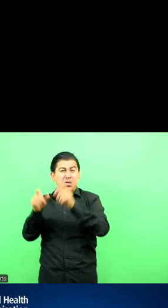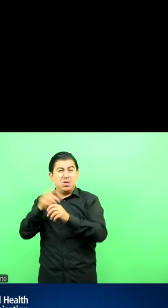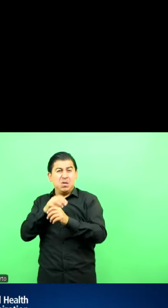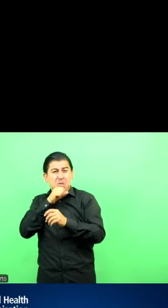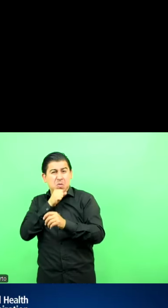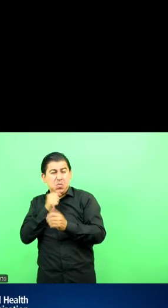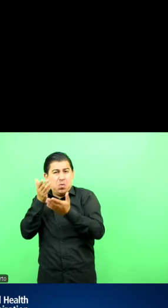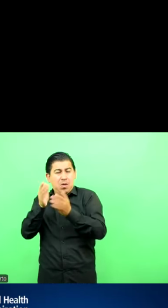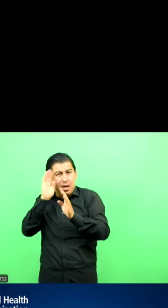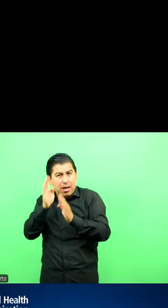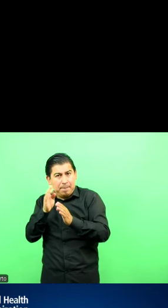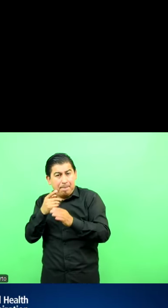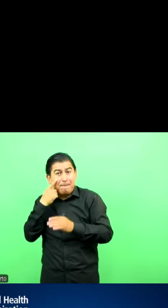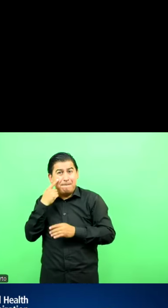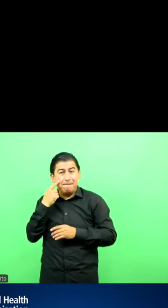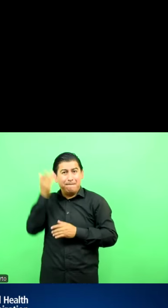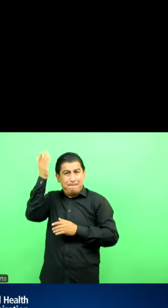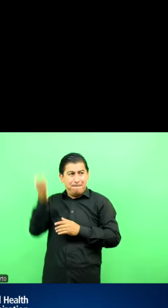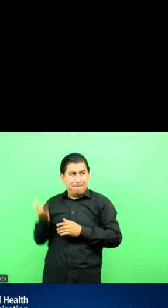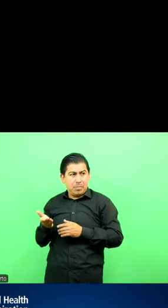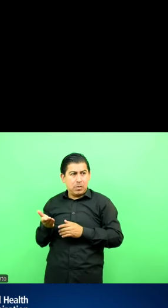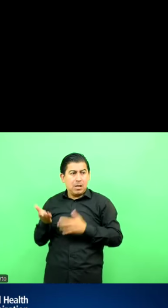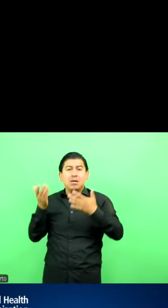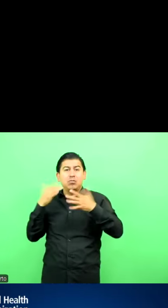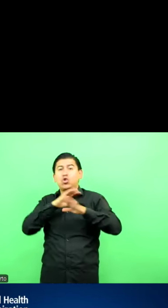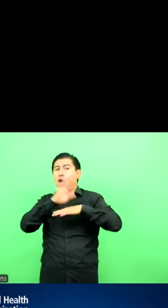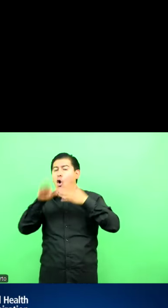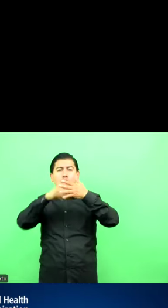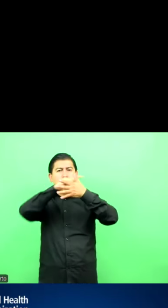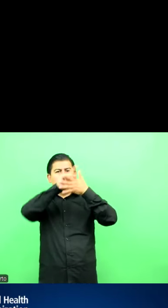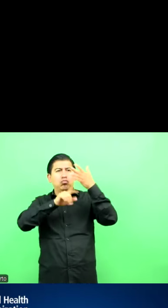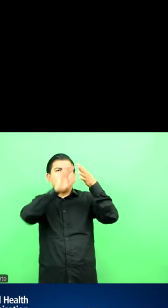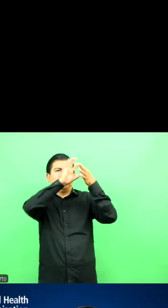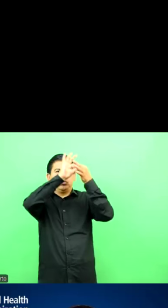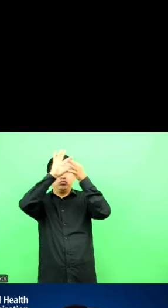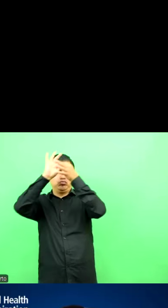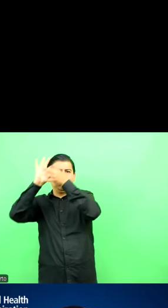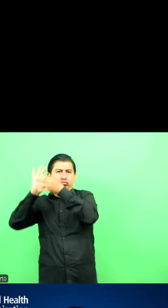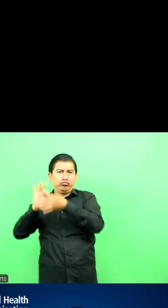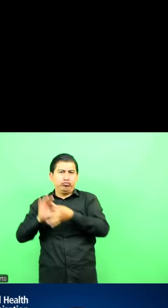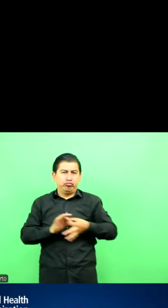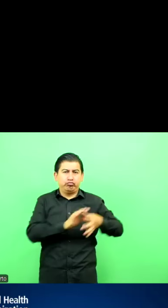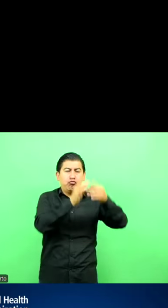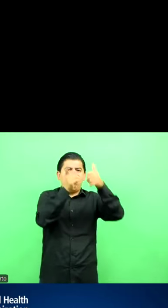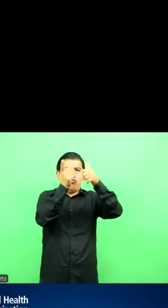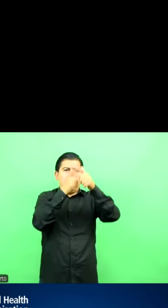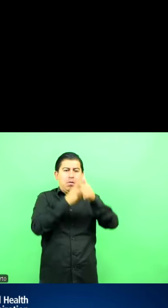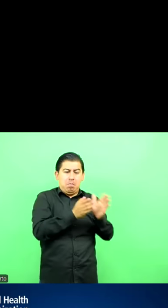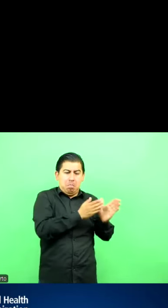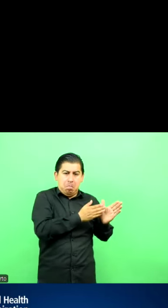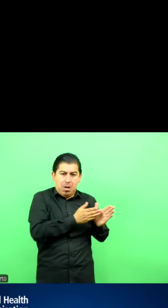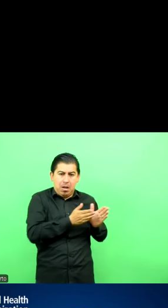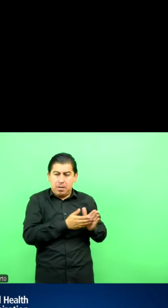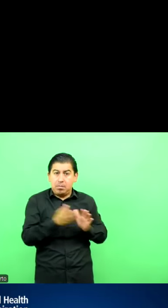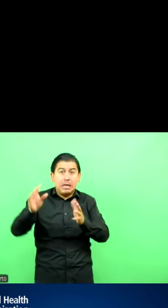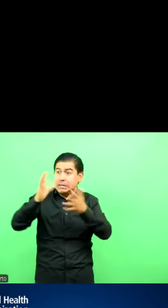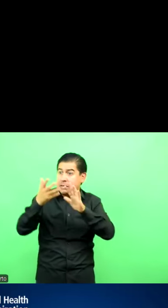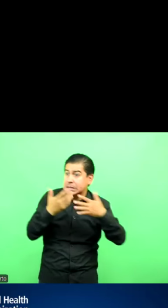response, recovery, these are actually sort of like moving phases of any disaster risk